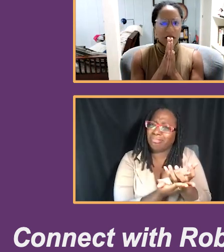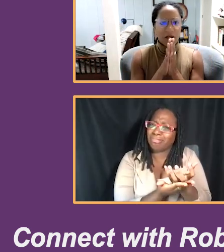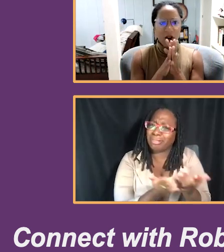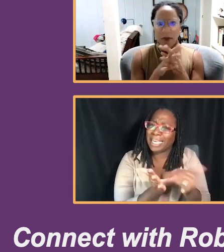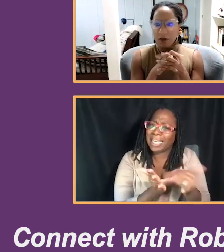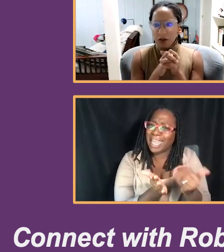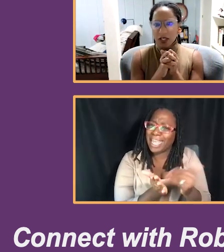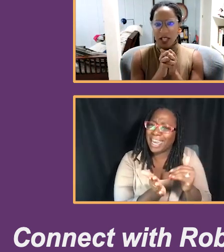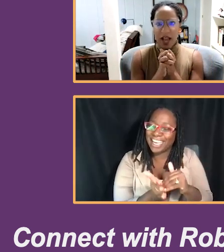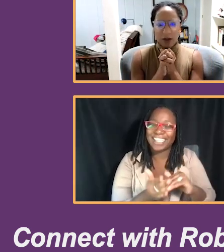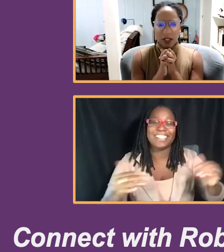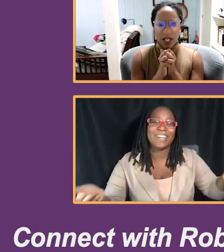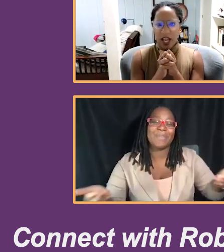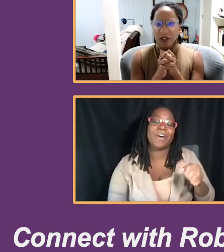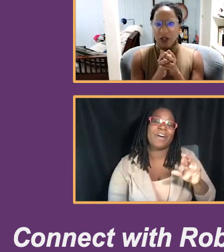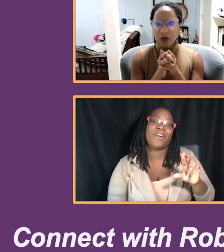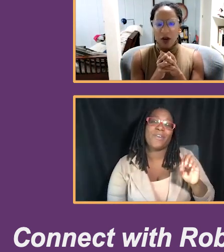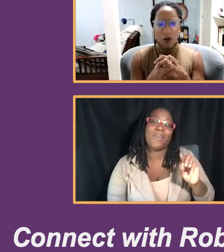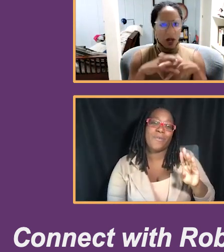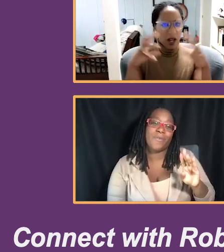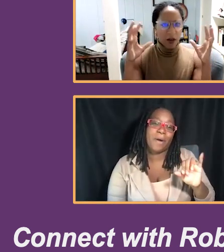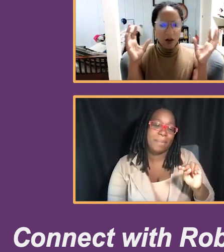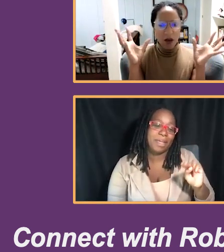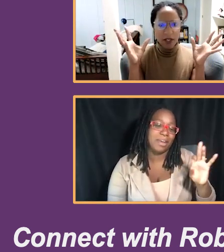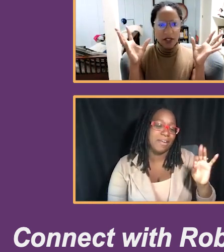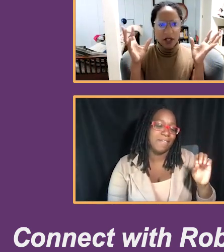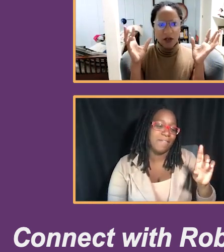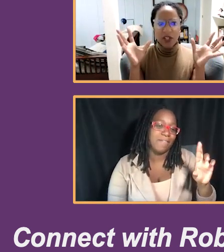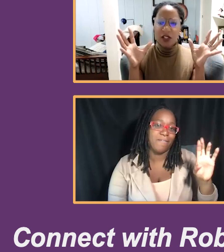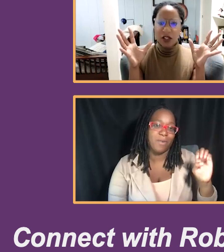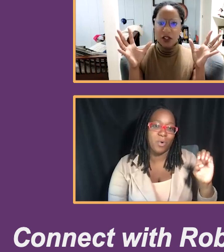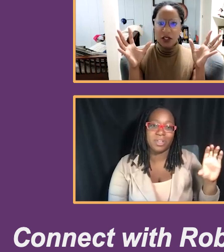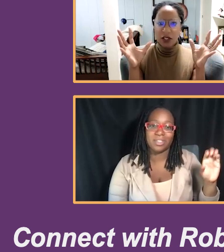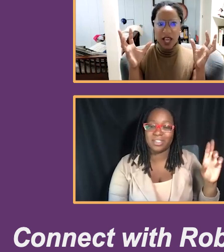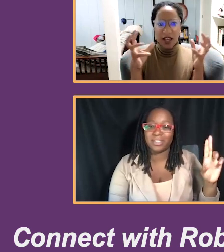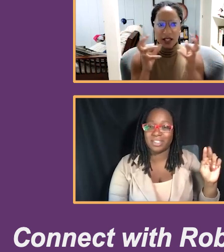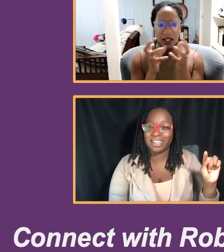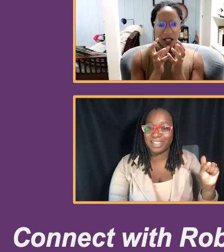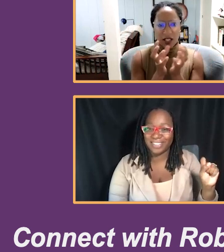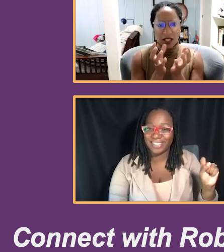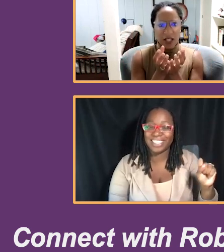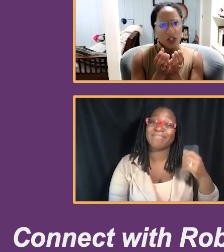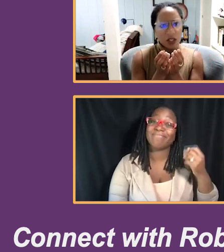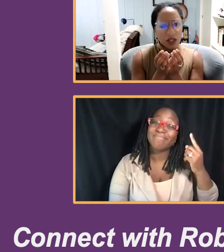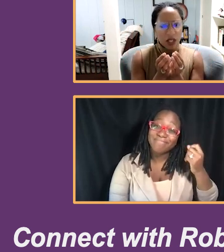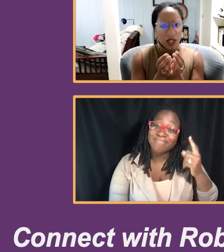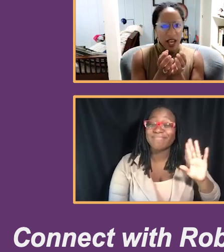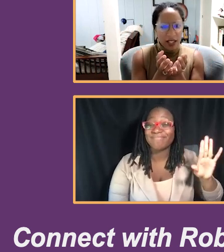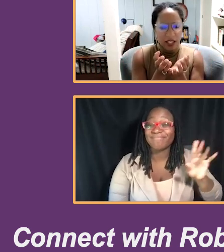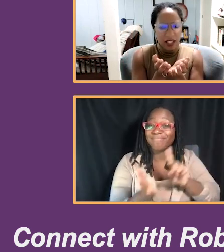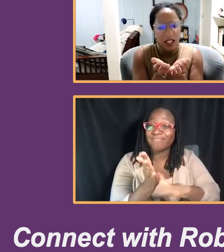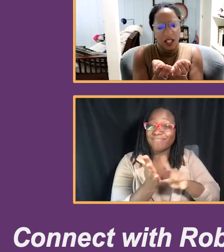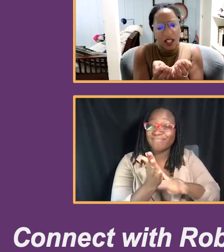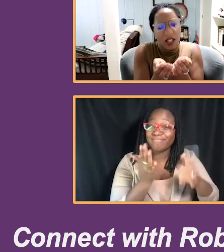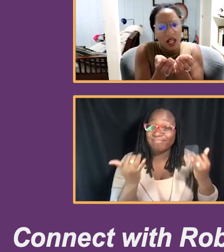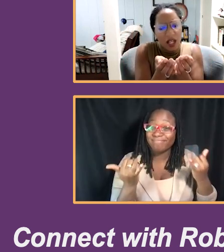welcome the great Robin Force Counts. As you know, Robin's research is at the center,